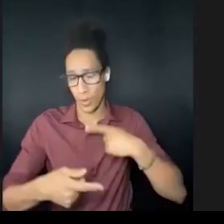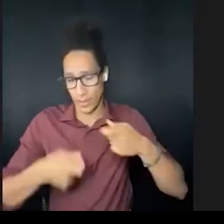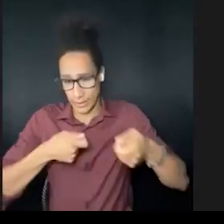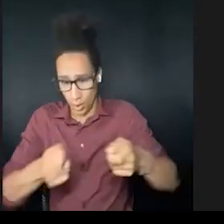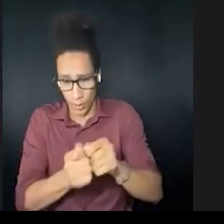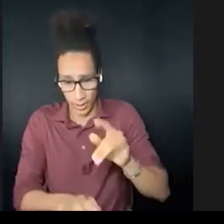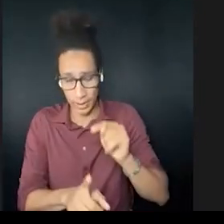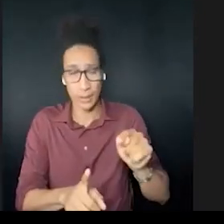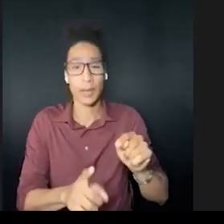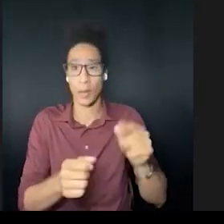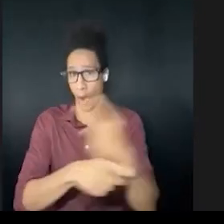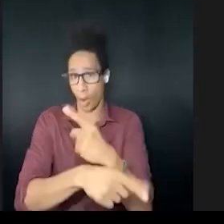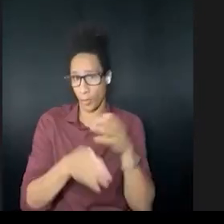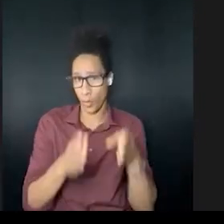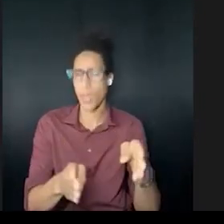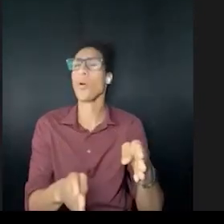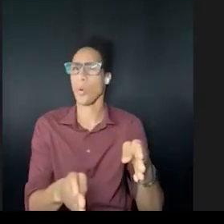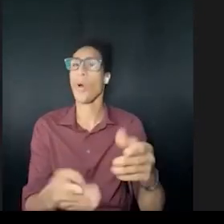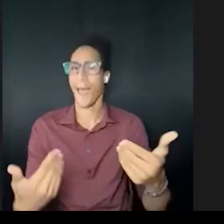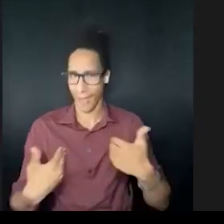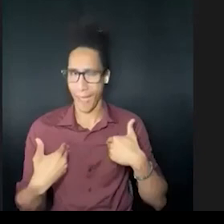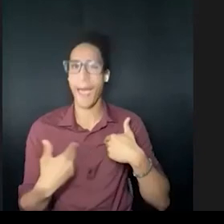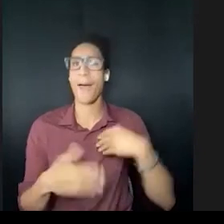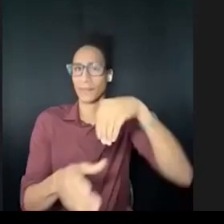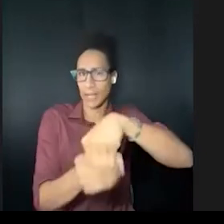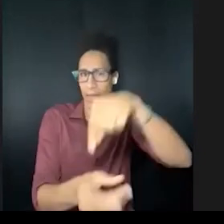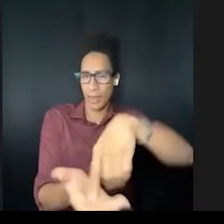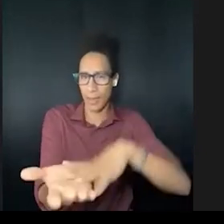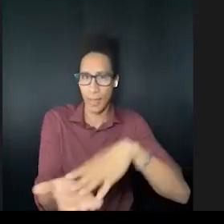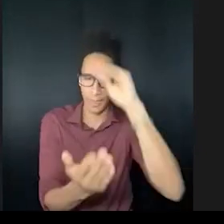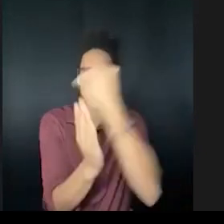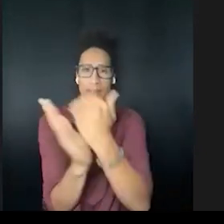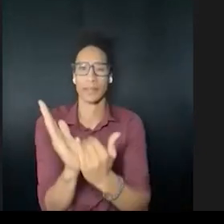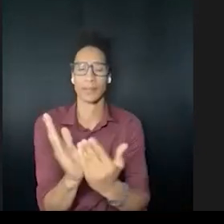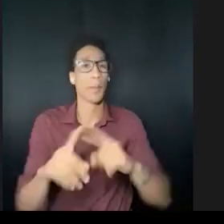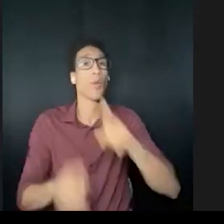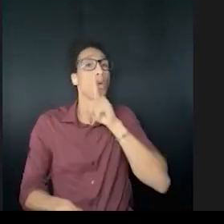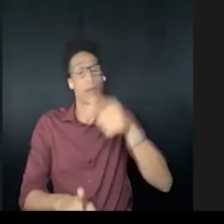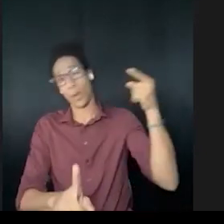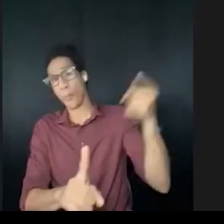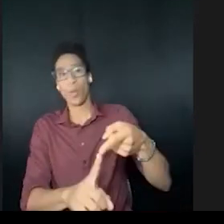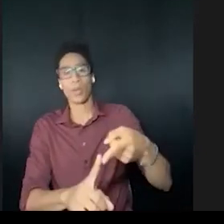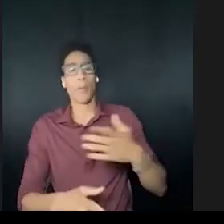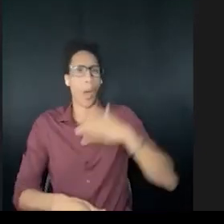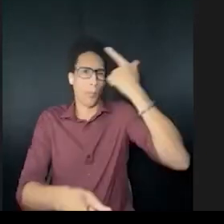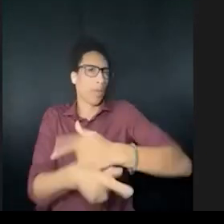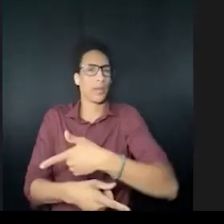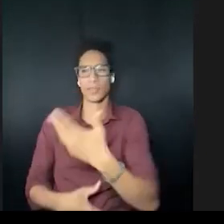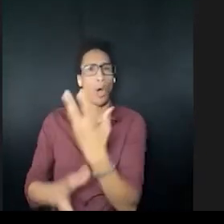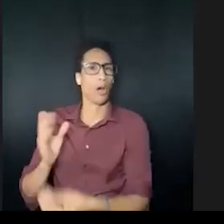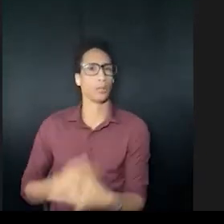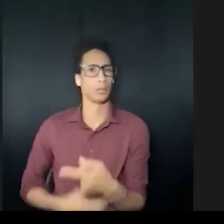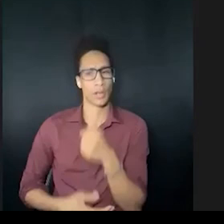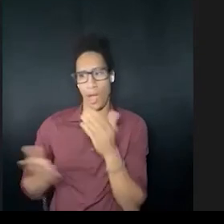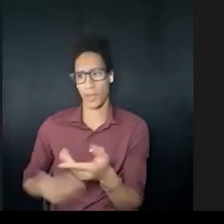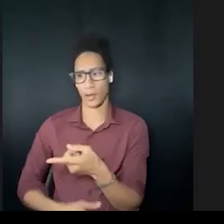lessons to be learned from it. You know, at the end of the day, I lost my brother. He's not here. Lawrence